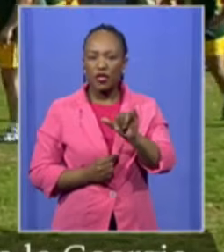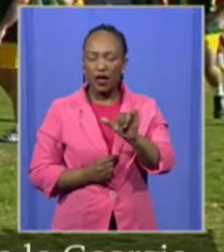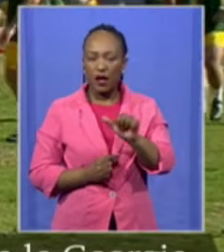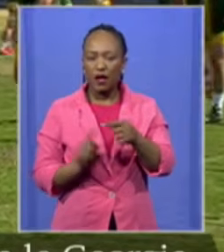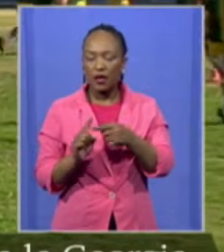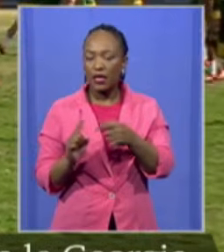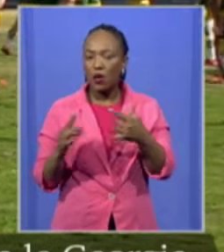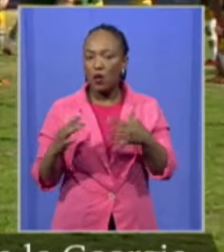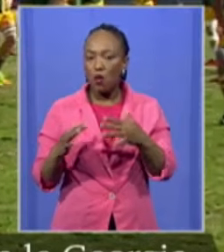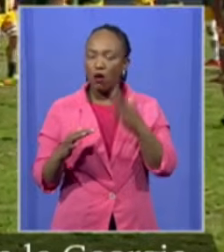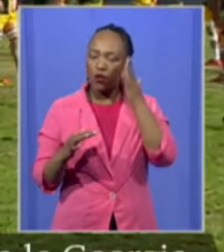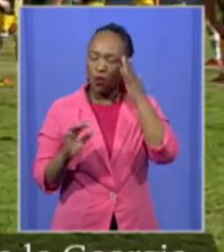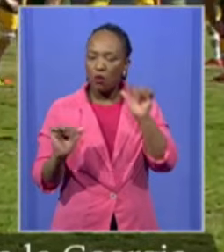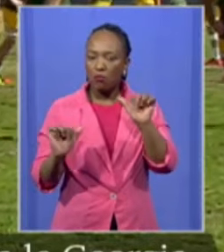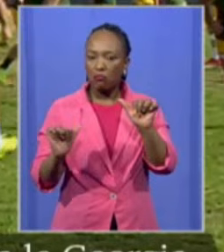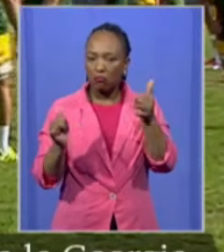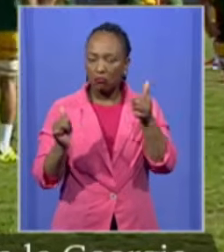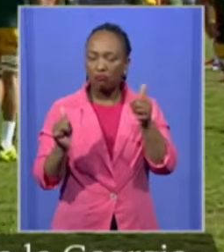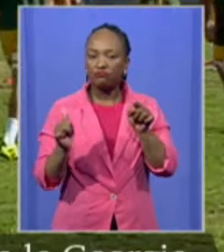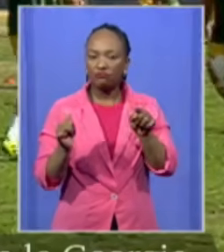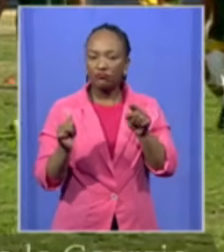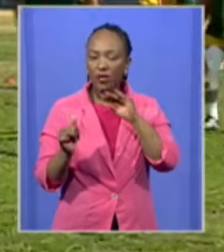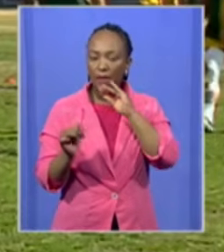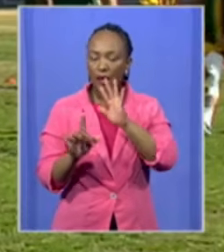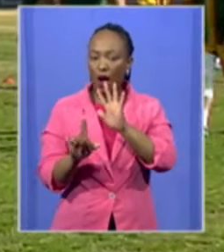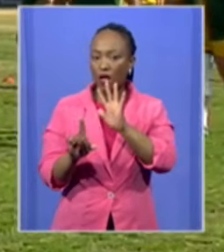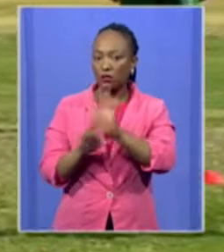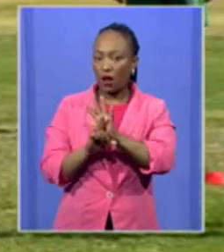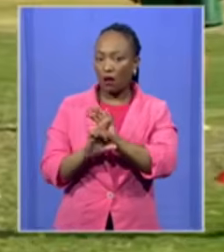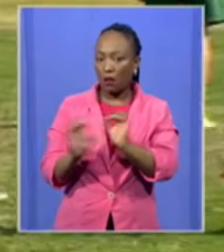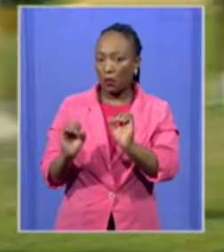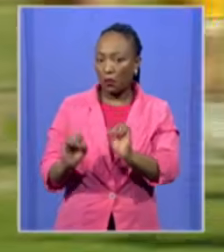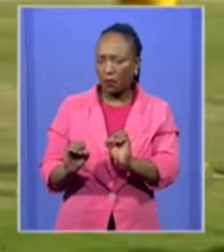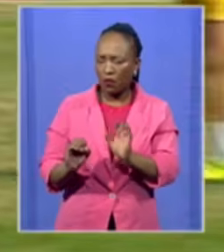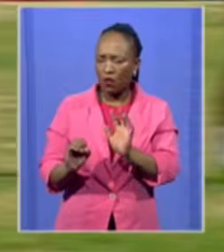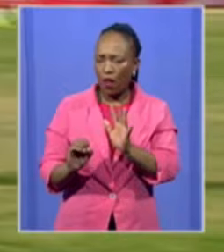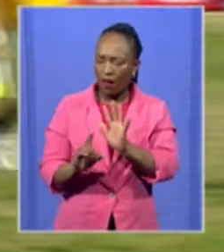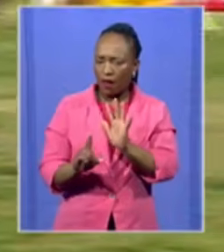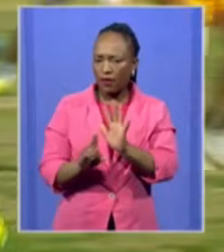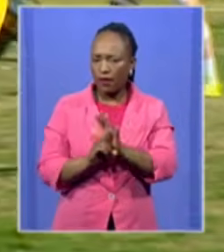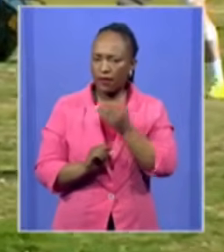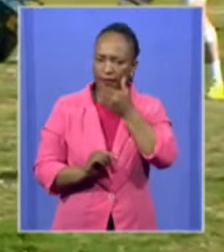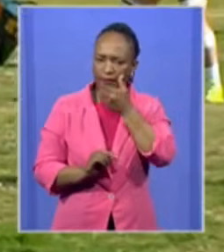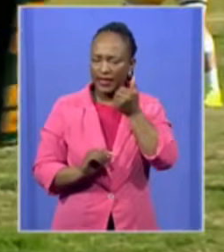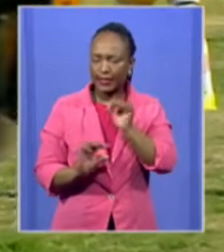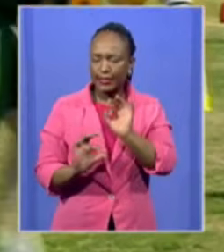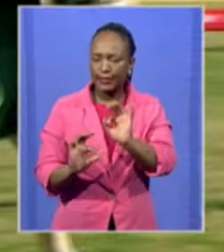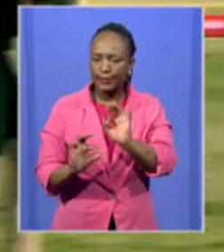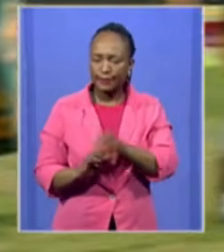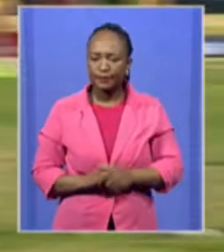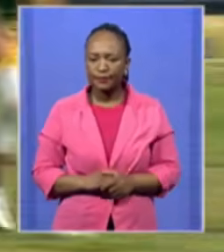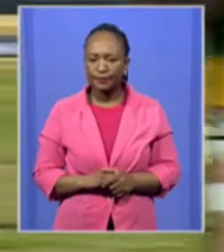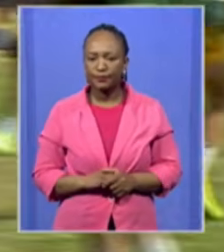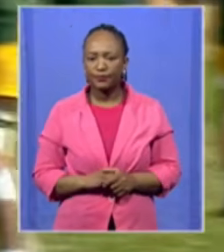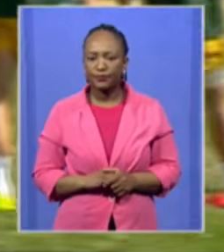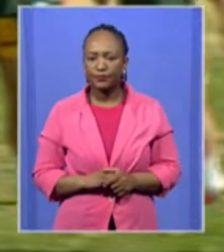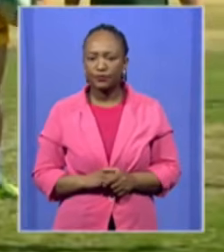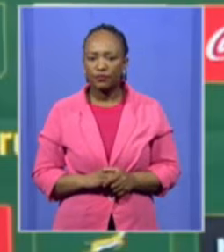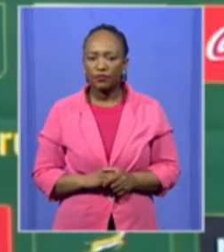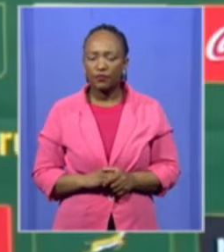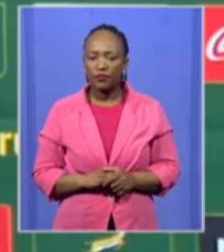badireng seo ha se bolele hore ba keke ba hlasela ho tswa ka mahlakore ohle. Their backline is more direct and